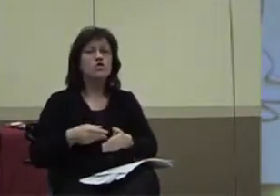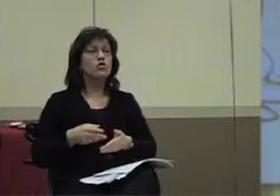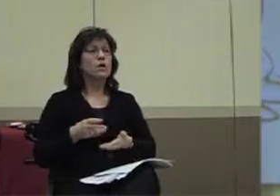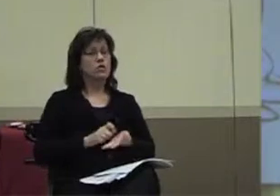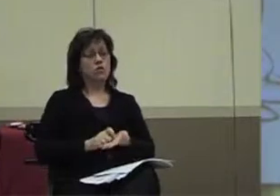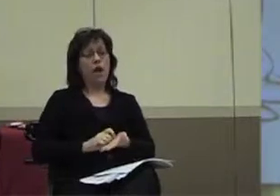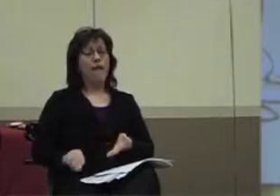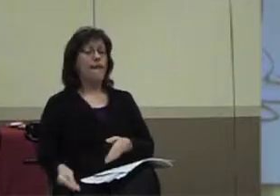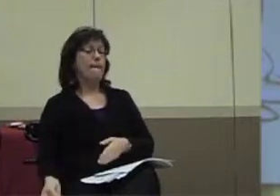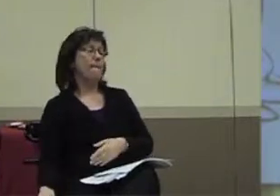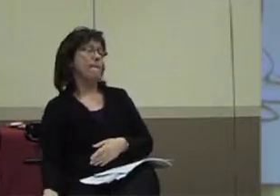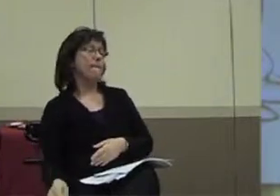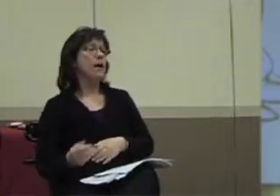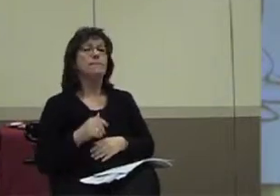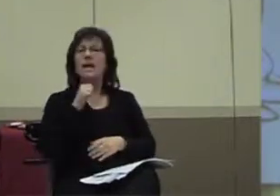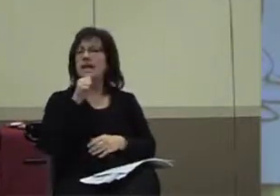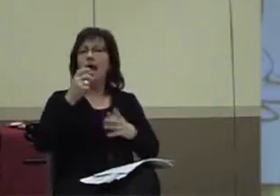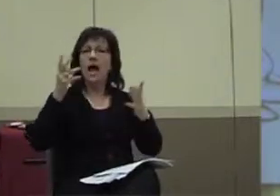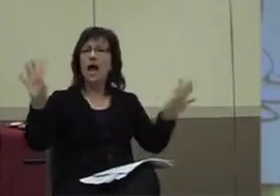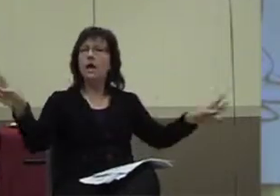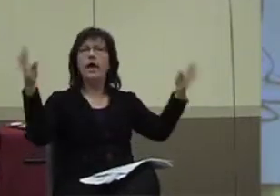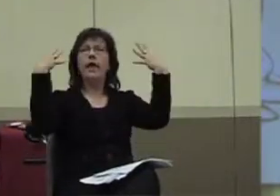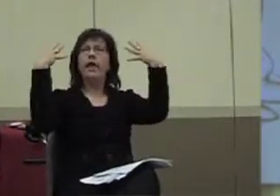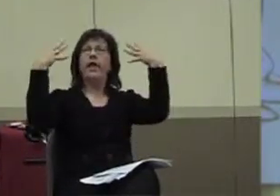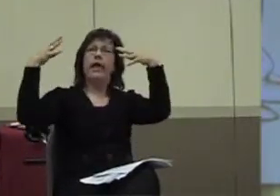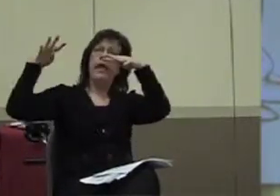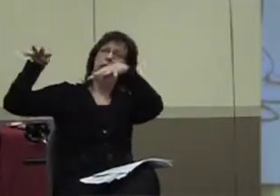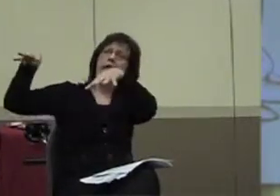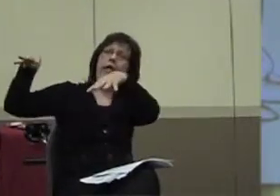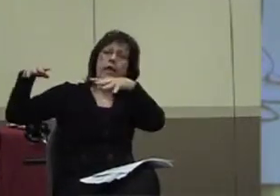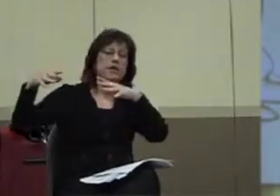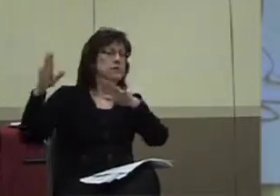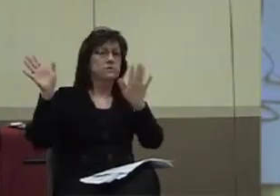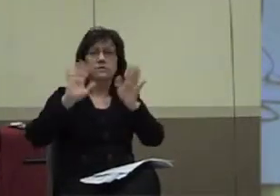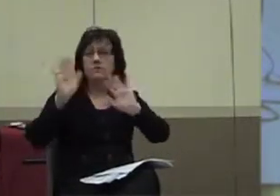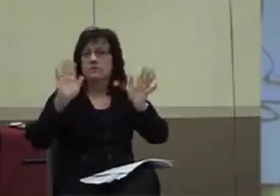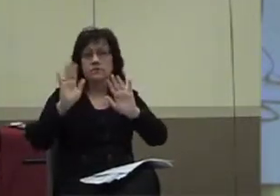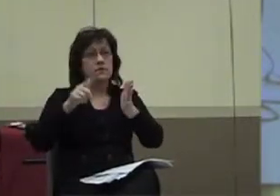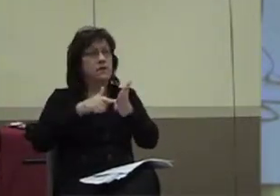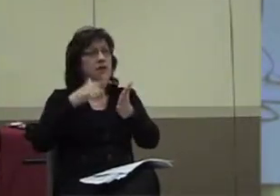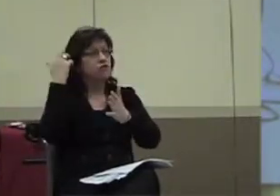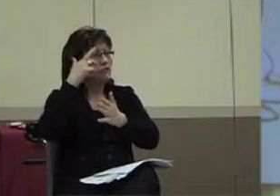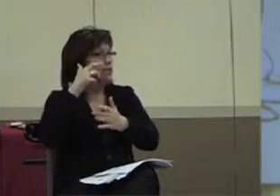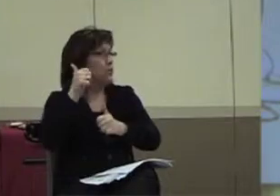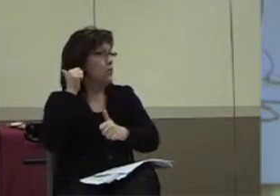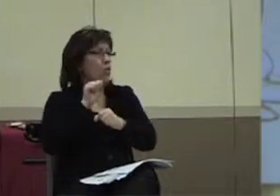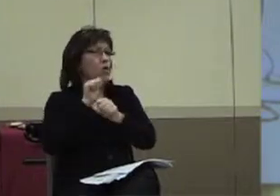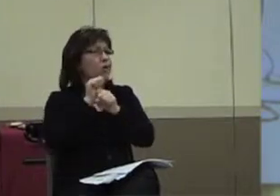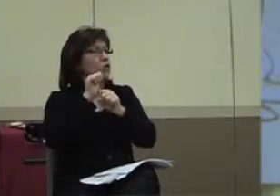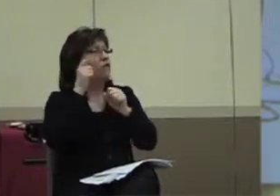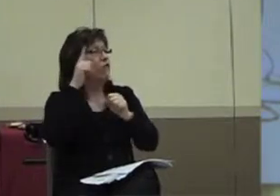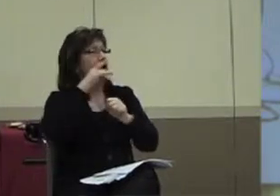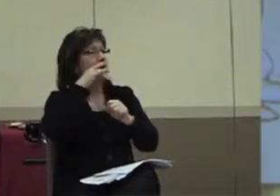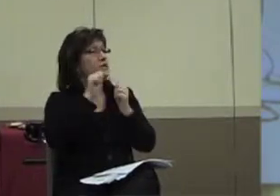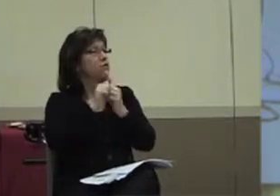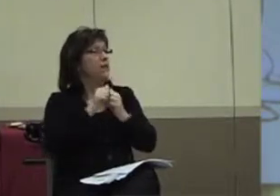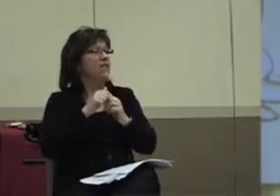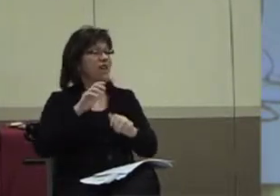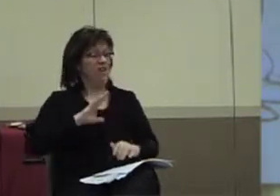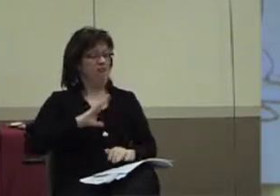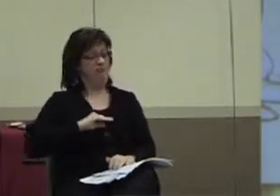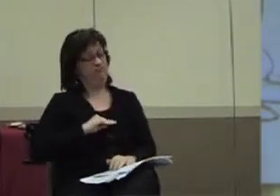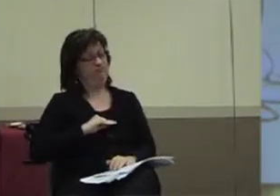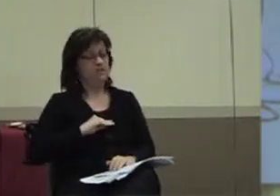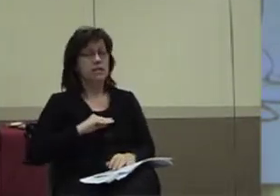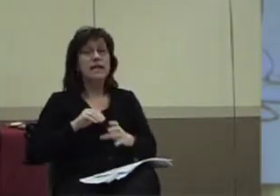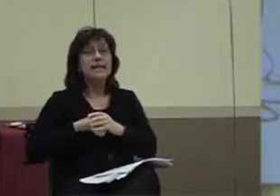don't compliment them in front of the whole class. And here's why that doesn't work for kids with low self-esteem. Inside their head,